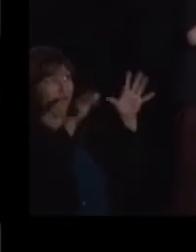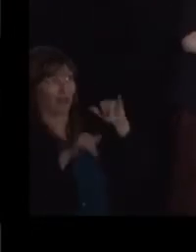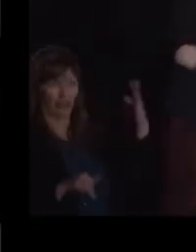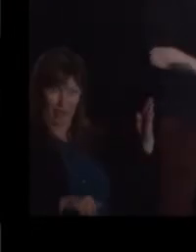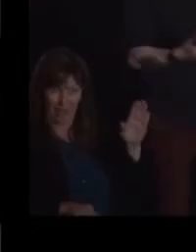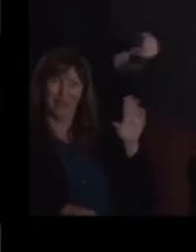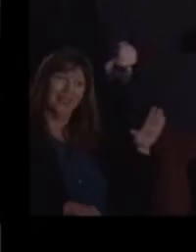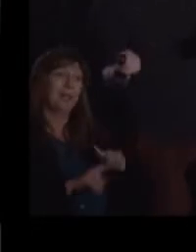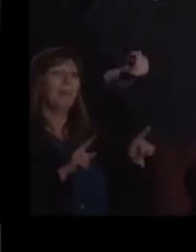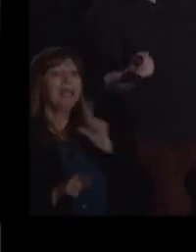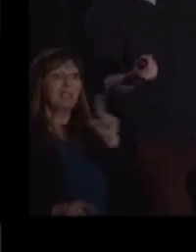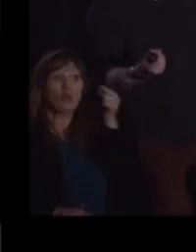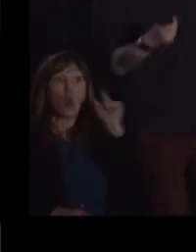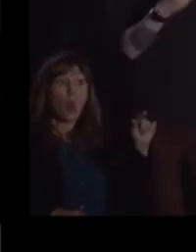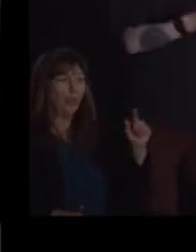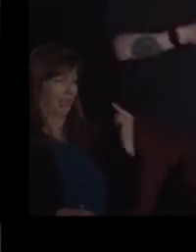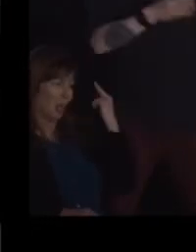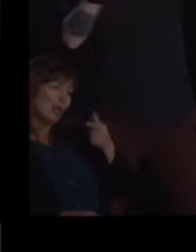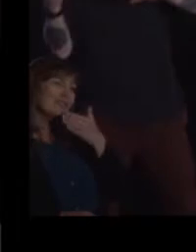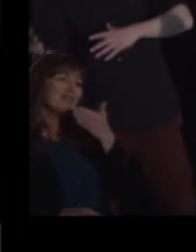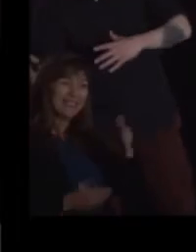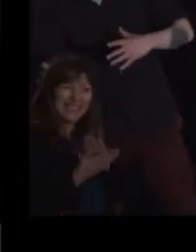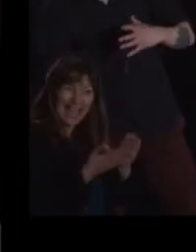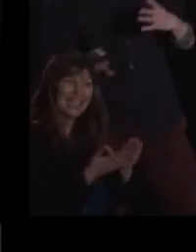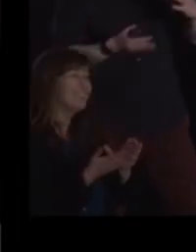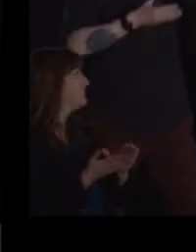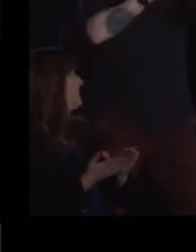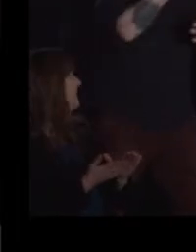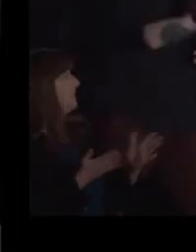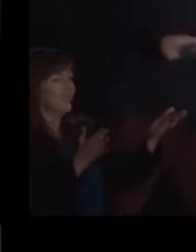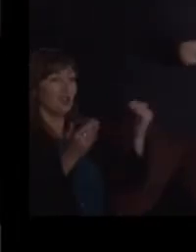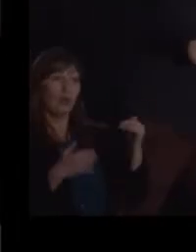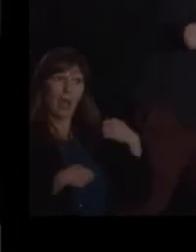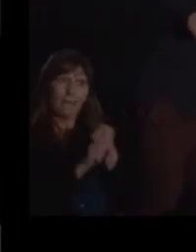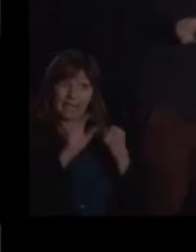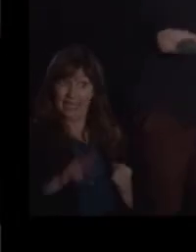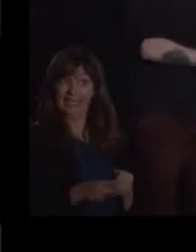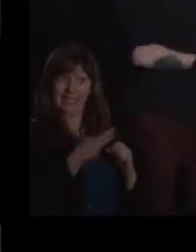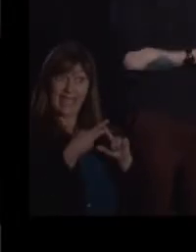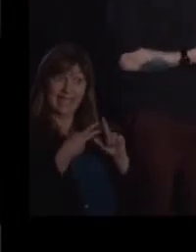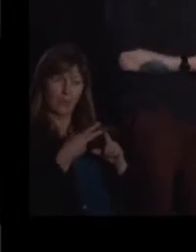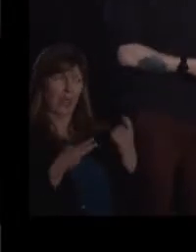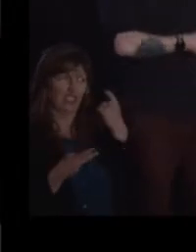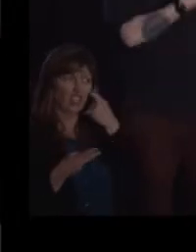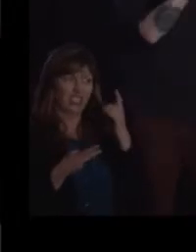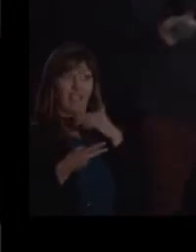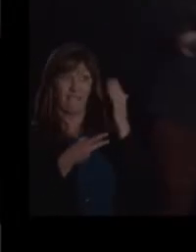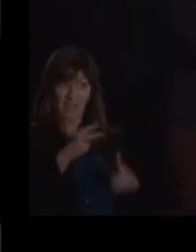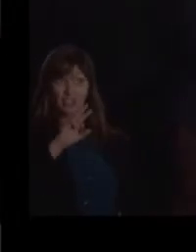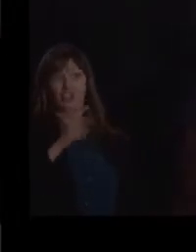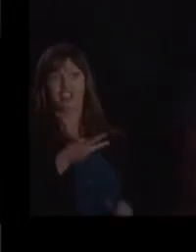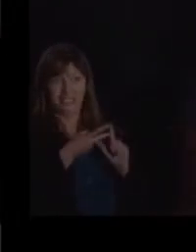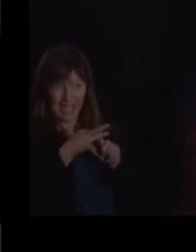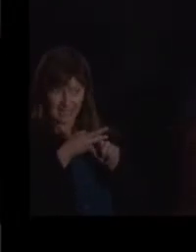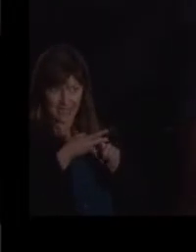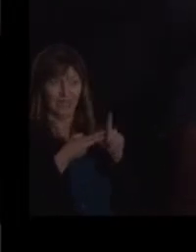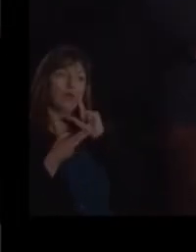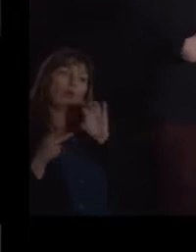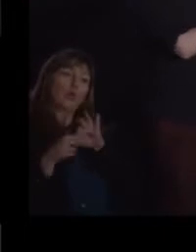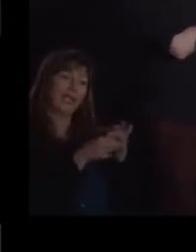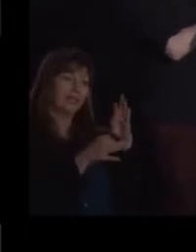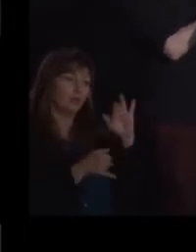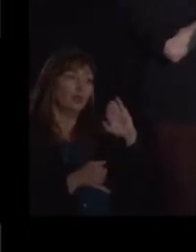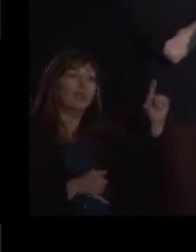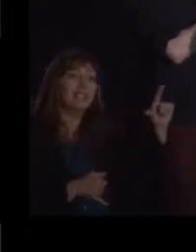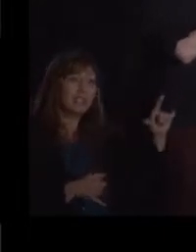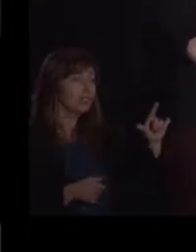So, and then that's moved on into a second one. So I'm doing a second, or I actually just finished a second Sean, which was actually all about Bristol this time. So that was